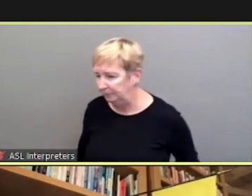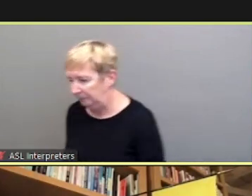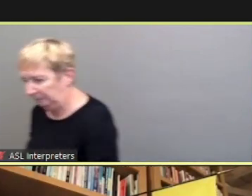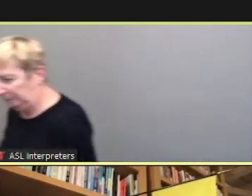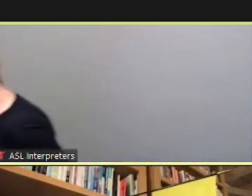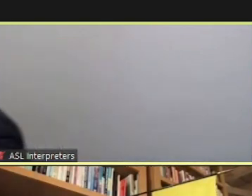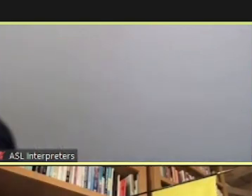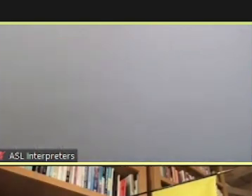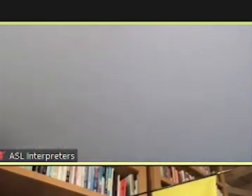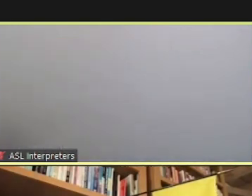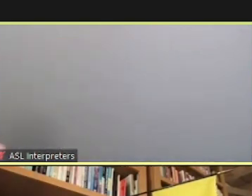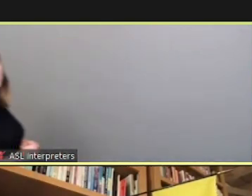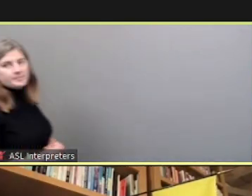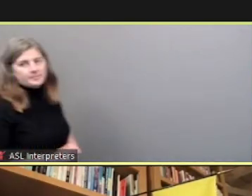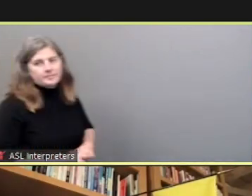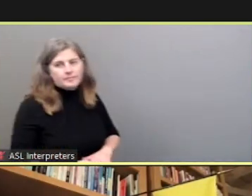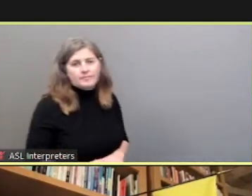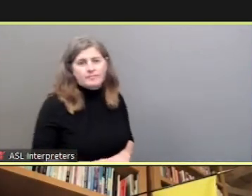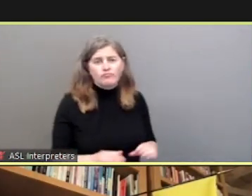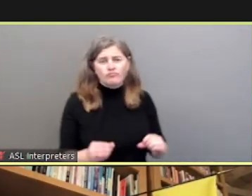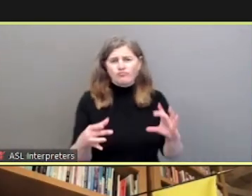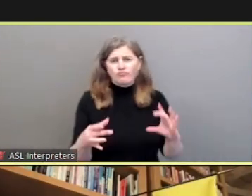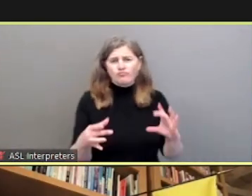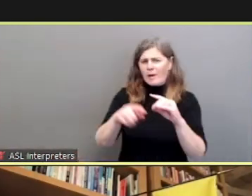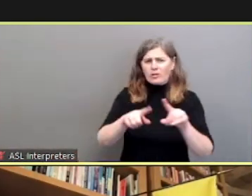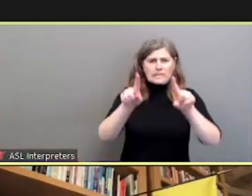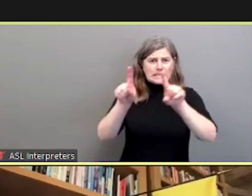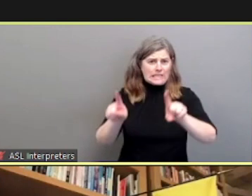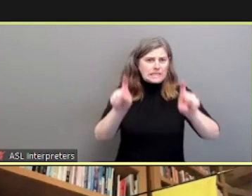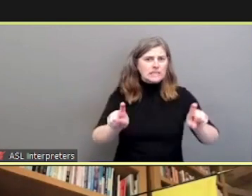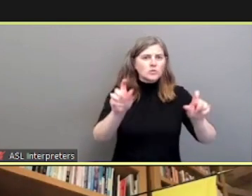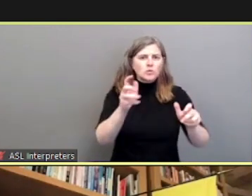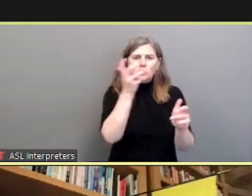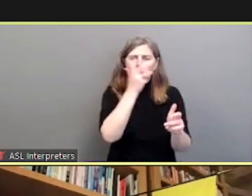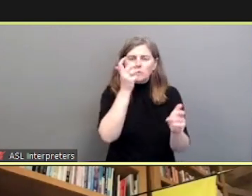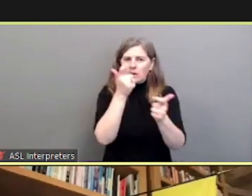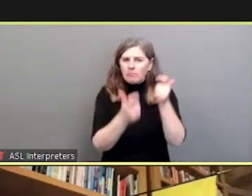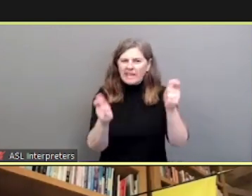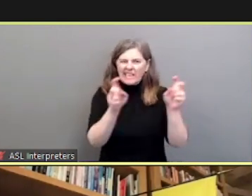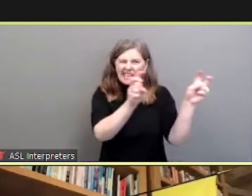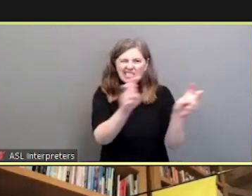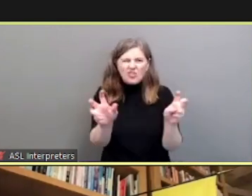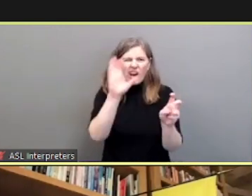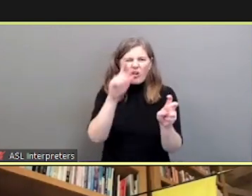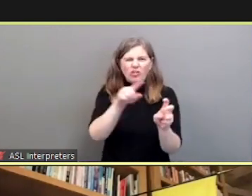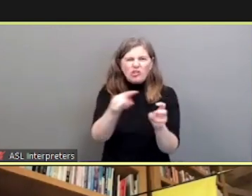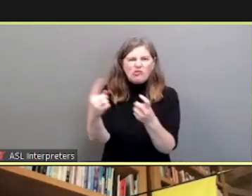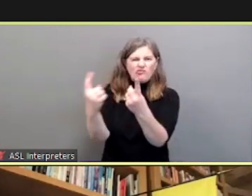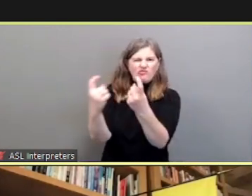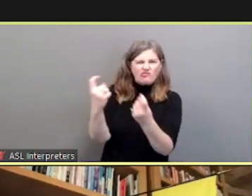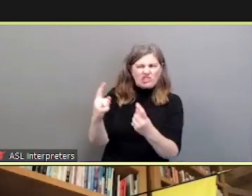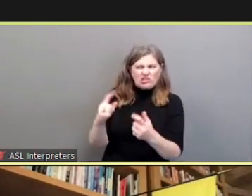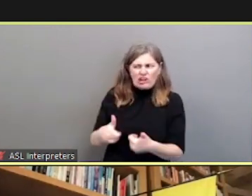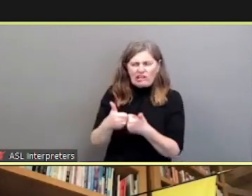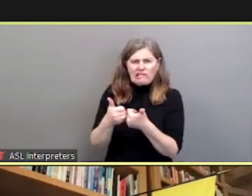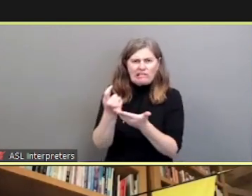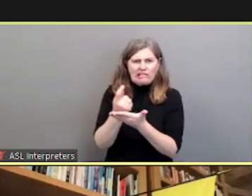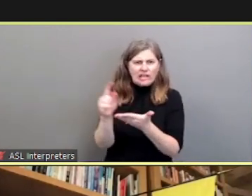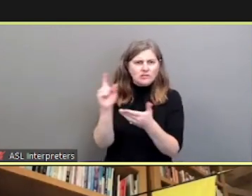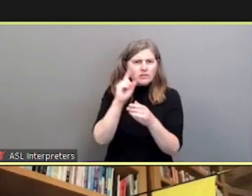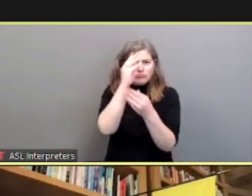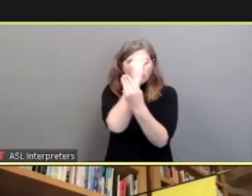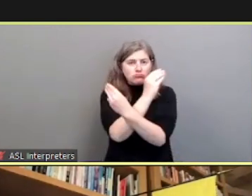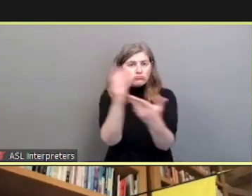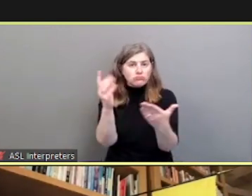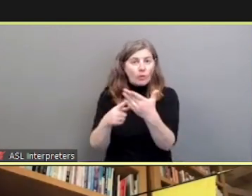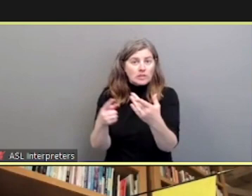I wanted to go back over testing. It's a big issue. Our reporters had lots of questions and challenges last week, so I want to make sure we give you the